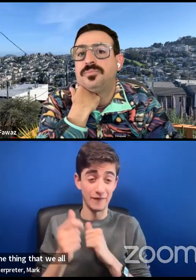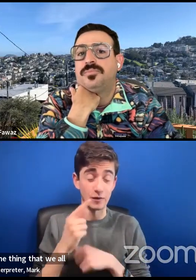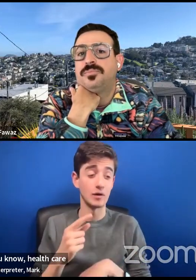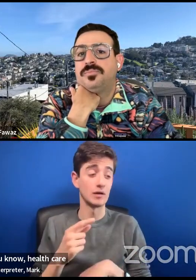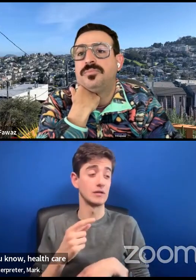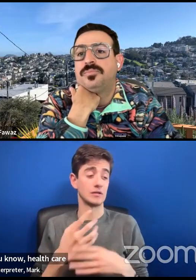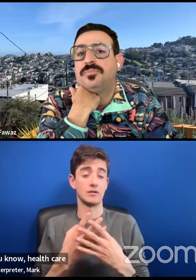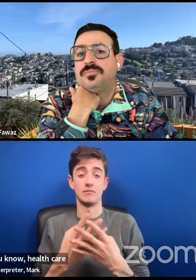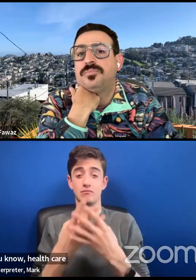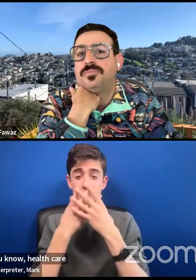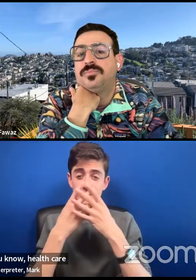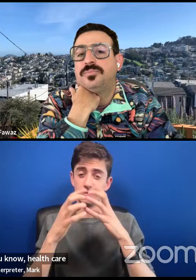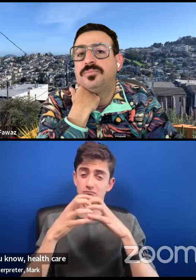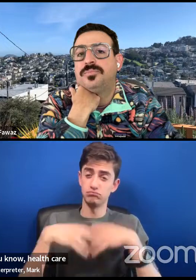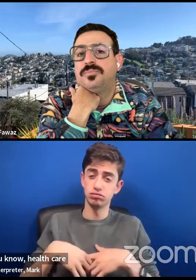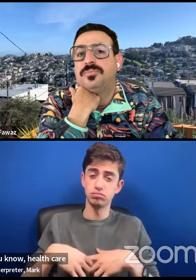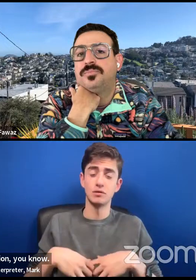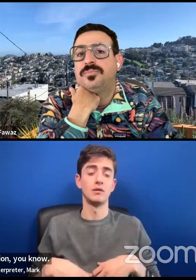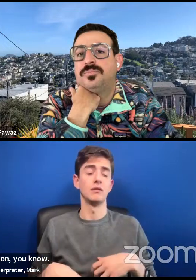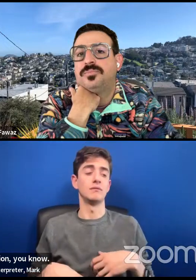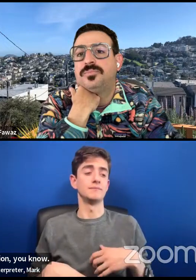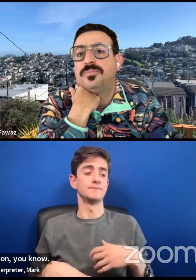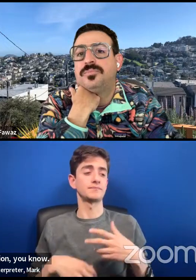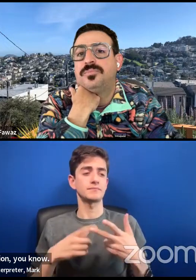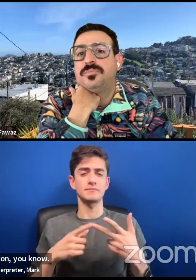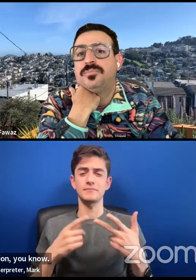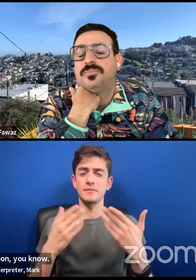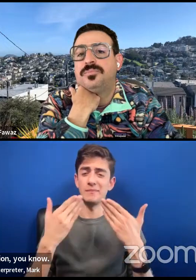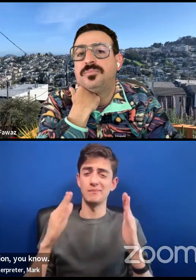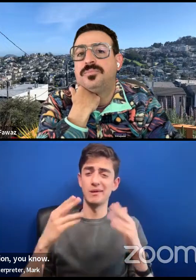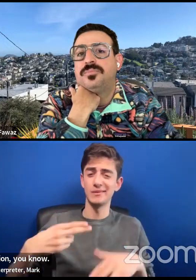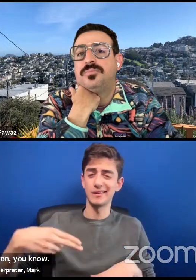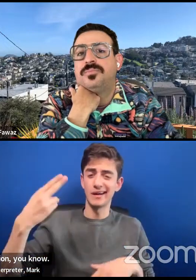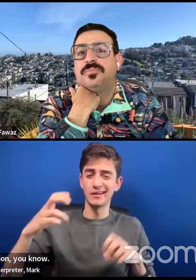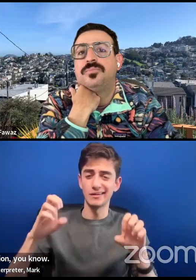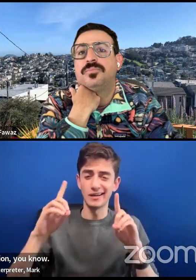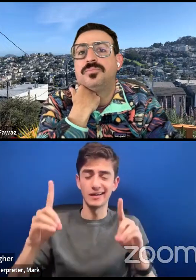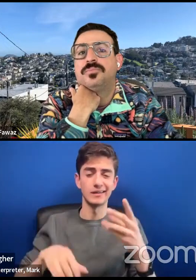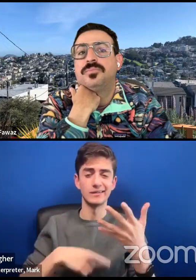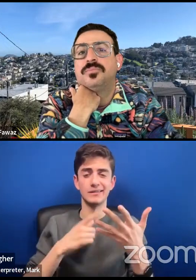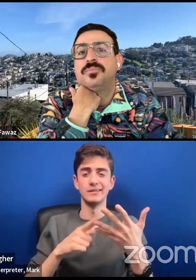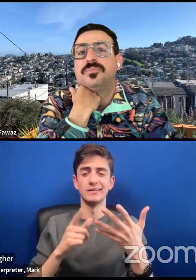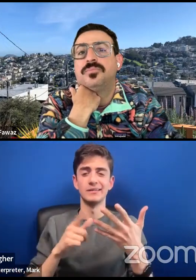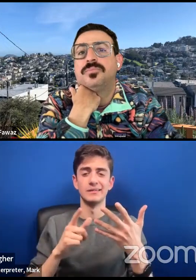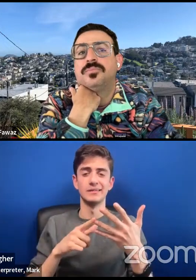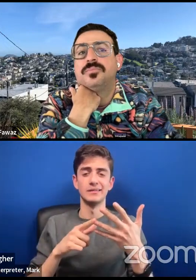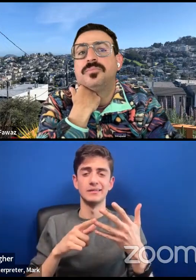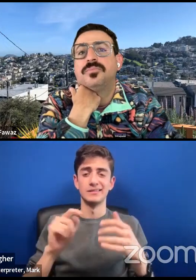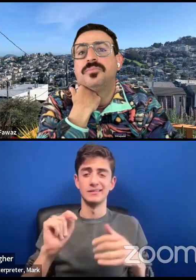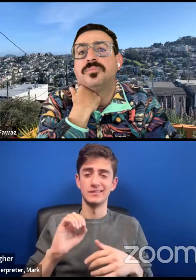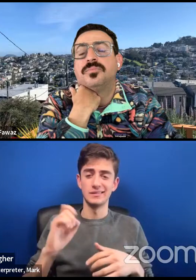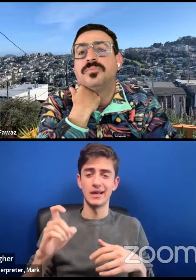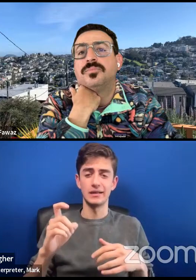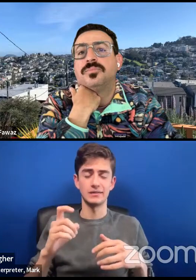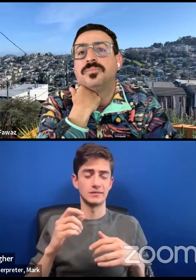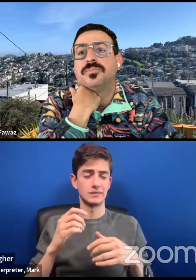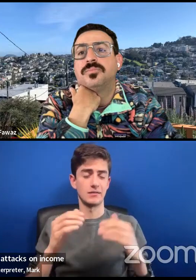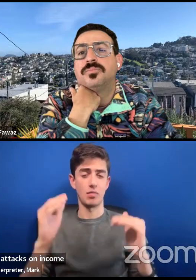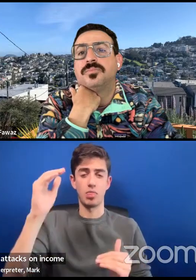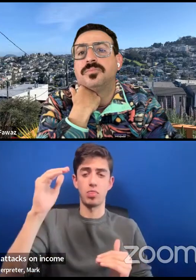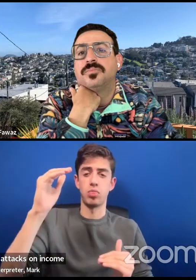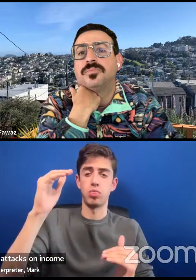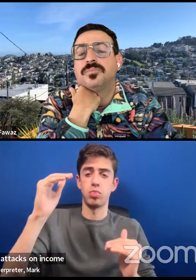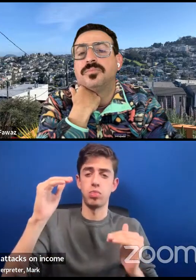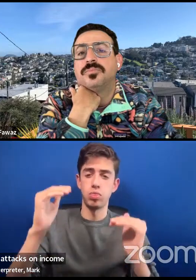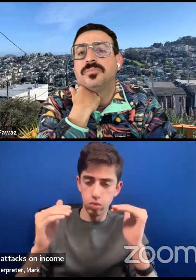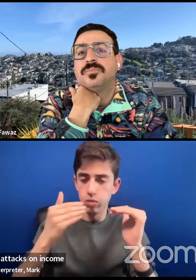abolition, funded public higher education, attacks on income inequality. Um, but there is this